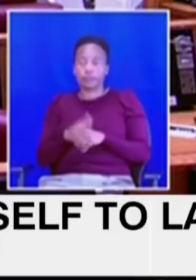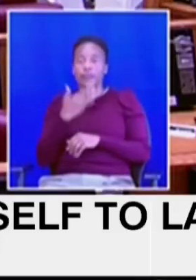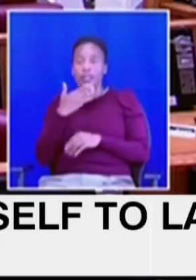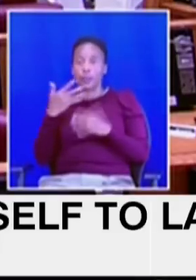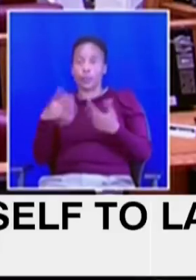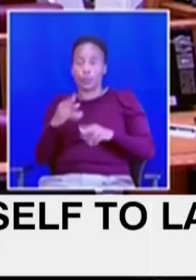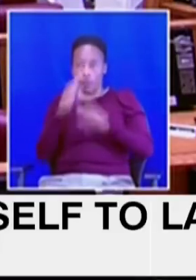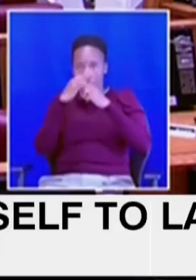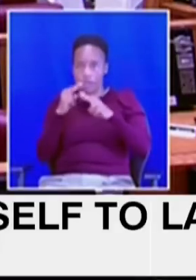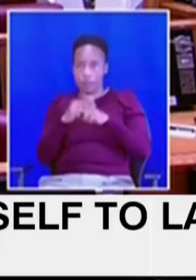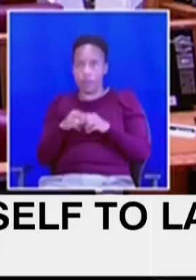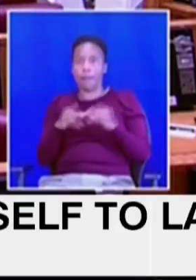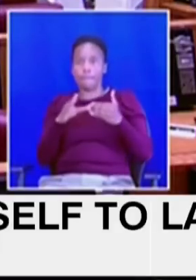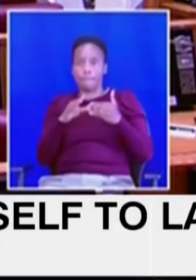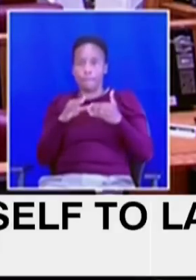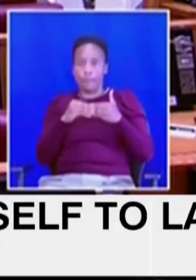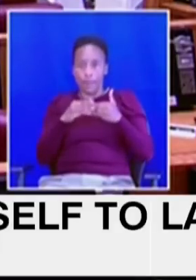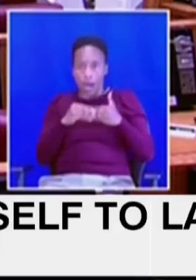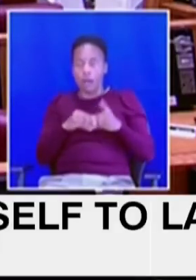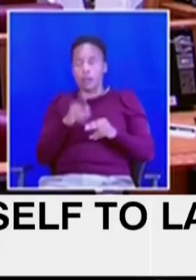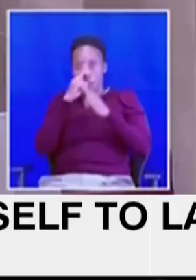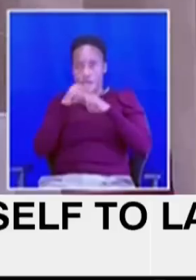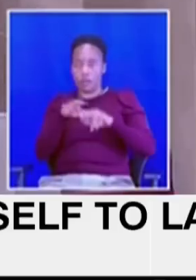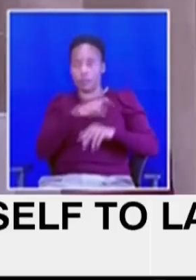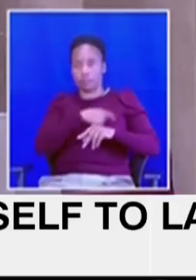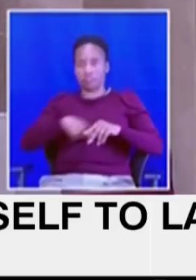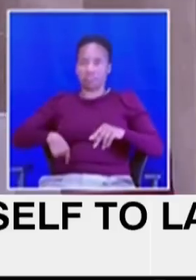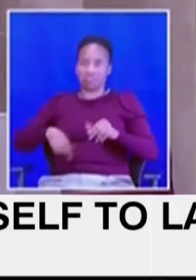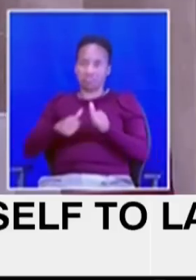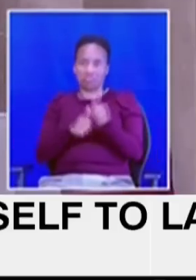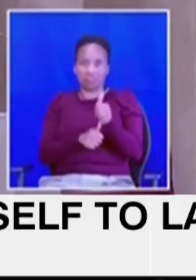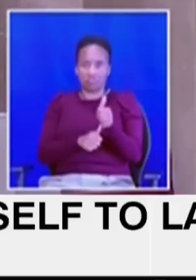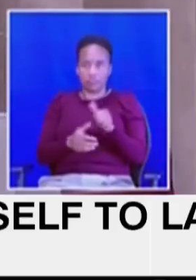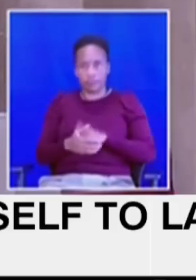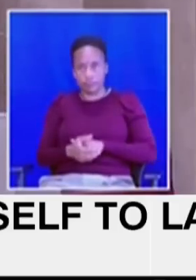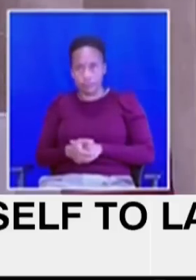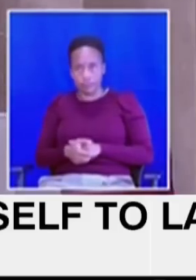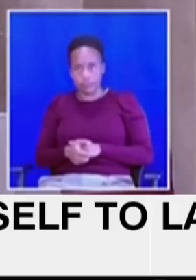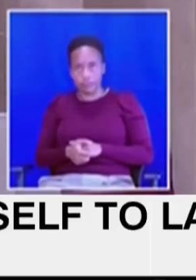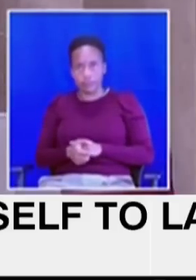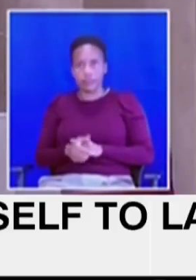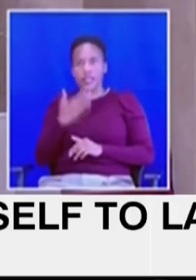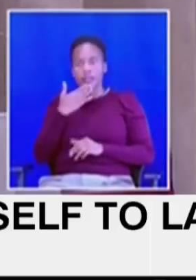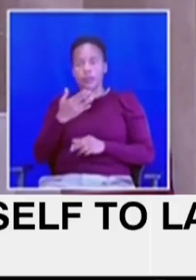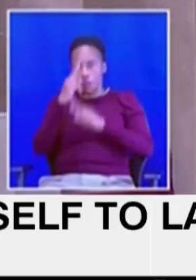Honourable Deputy President. Thank you very much, Honourable Chairperson.